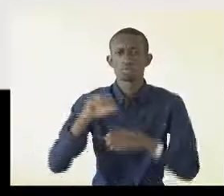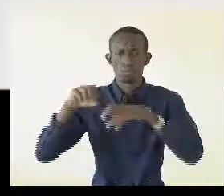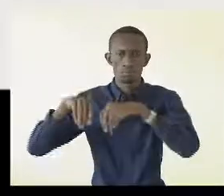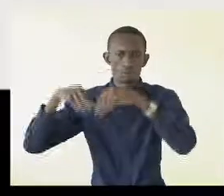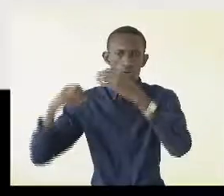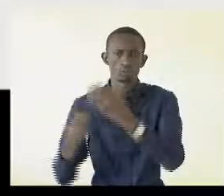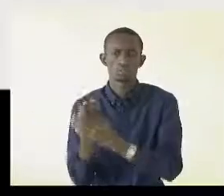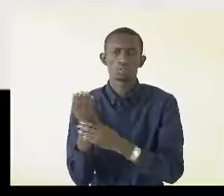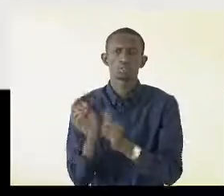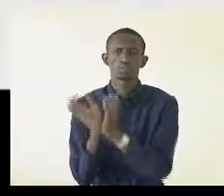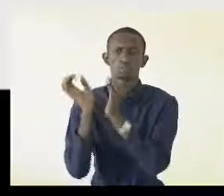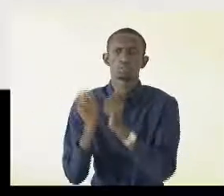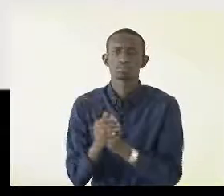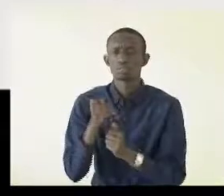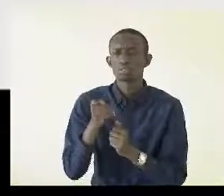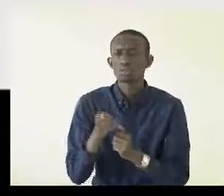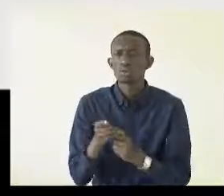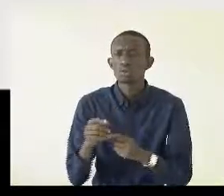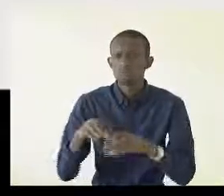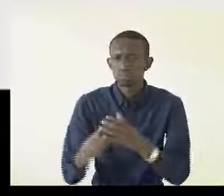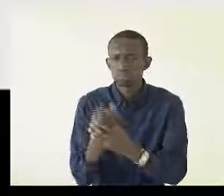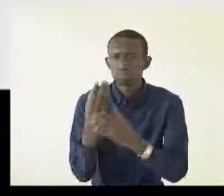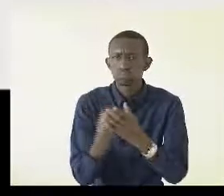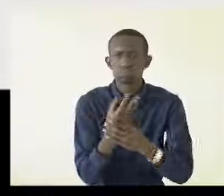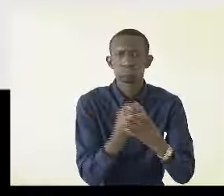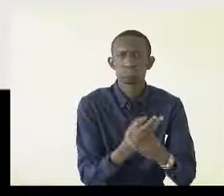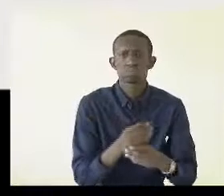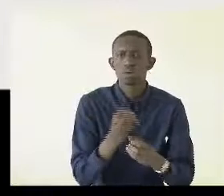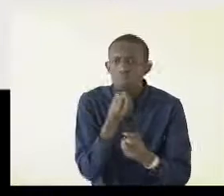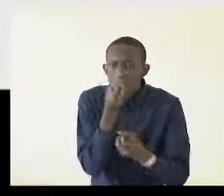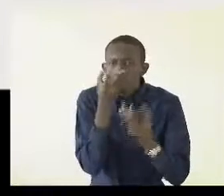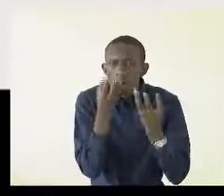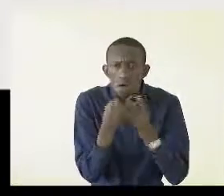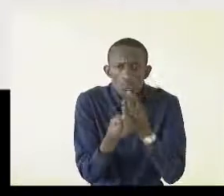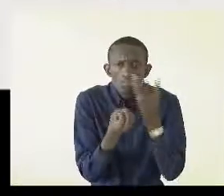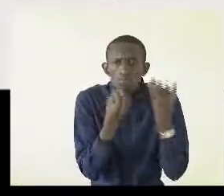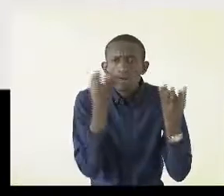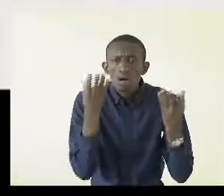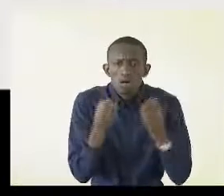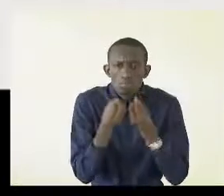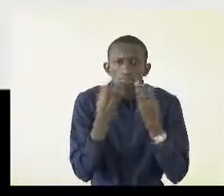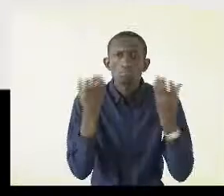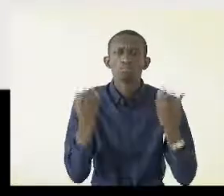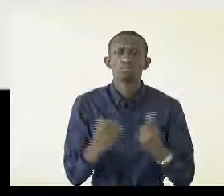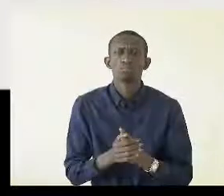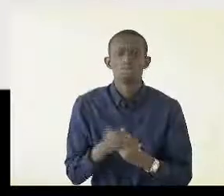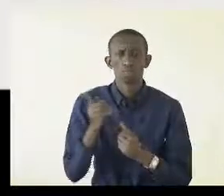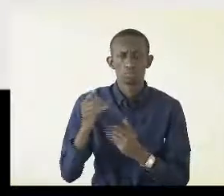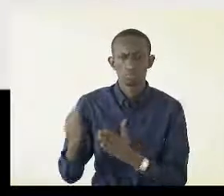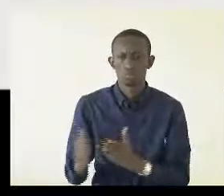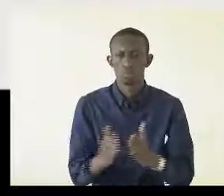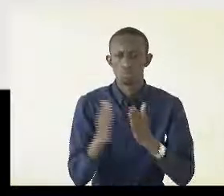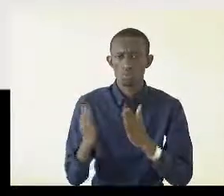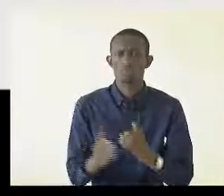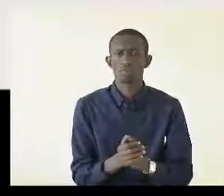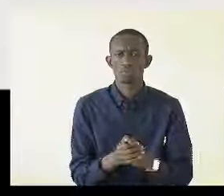The scientific name of flowering plants is what we call angiosperms. Angiosperms are flowering plants. Here